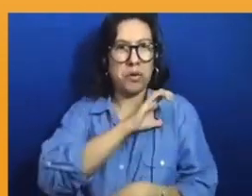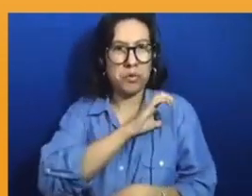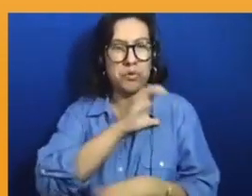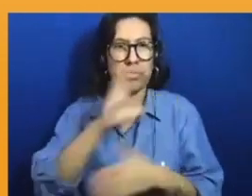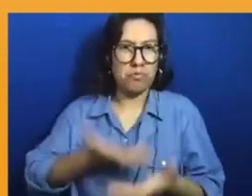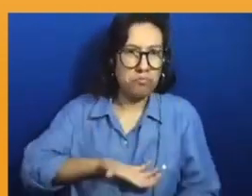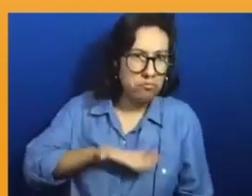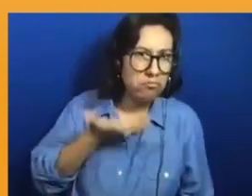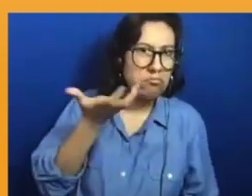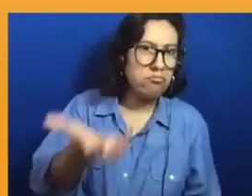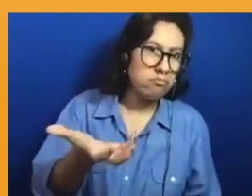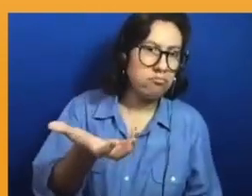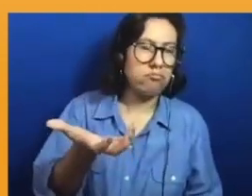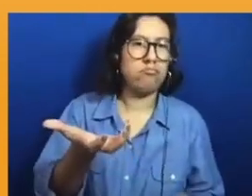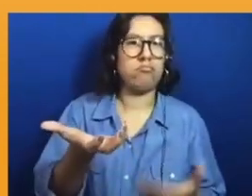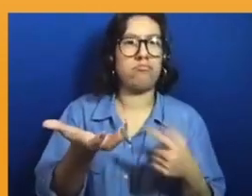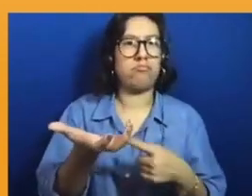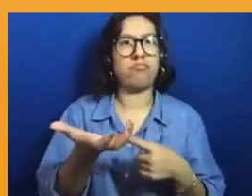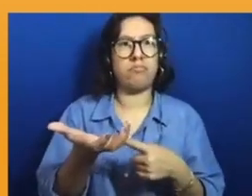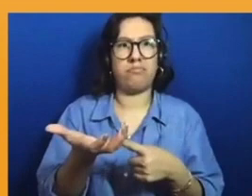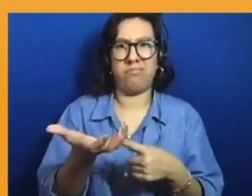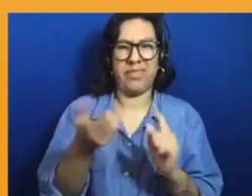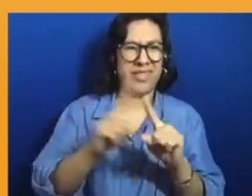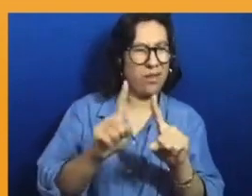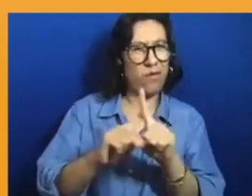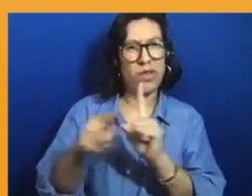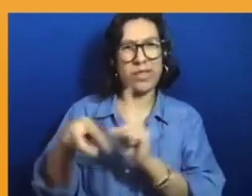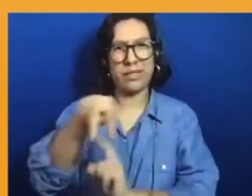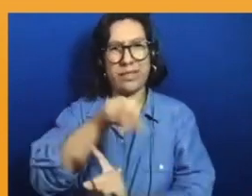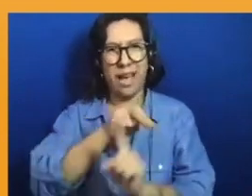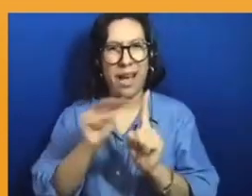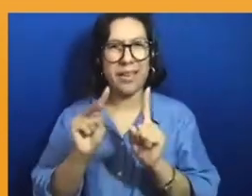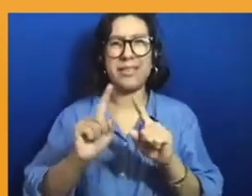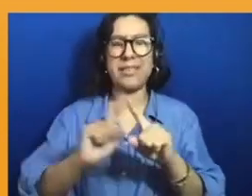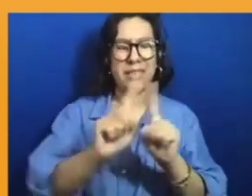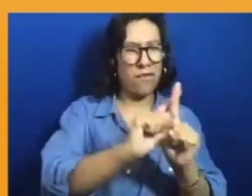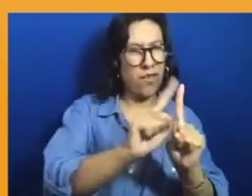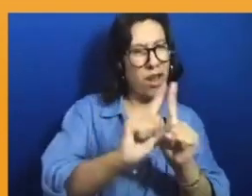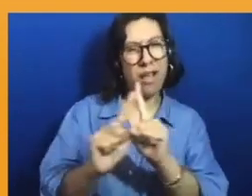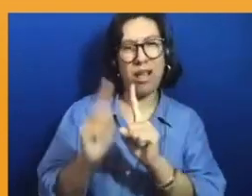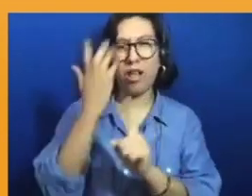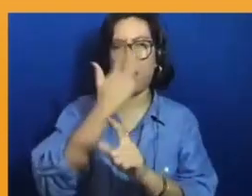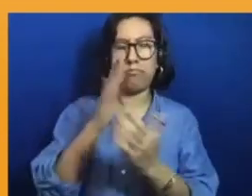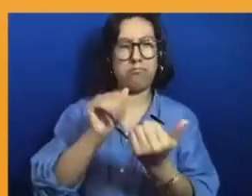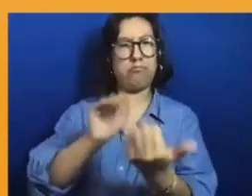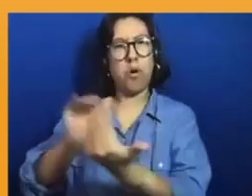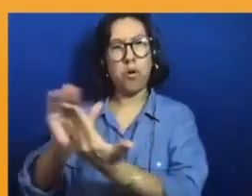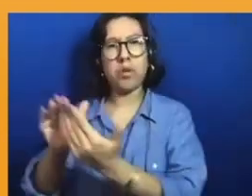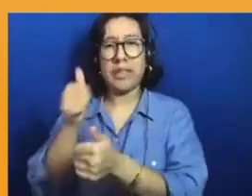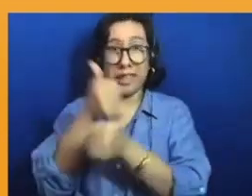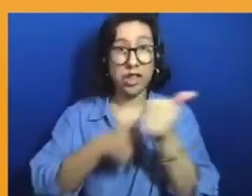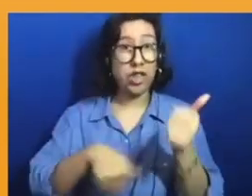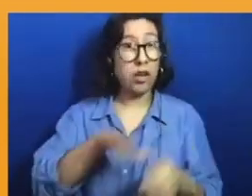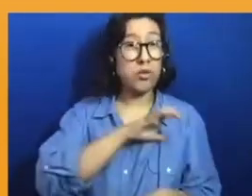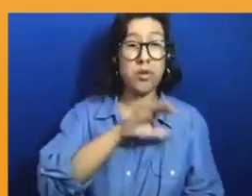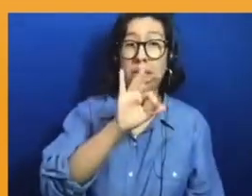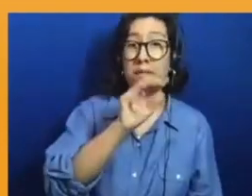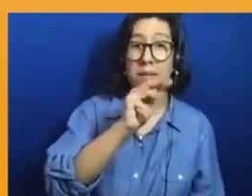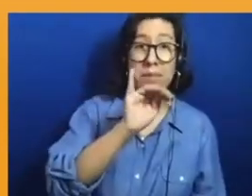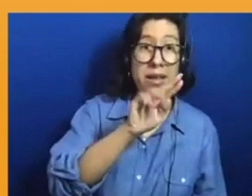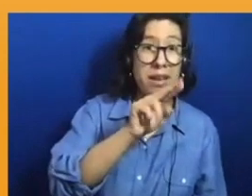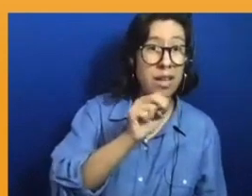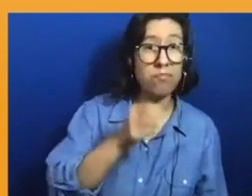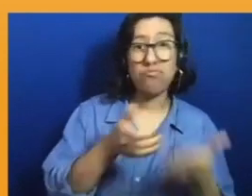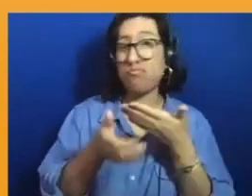to the sides, the multifaceted nature of each character, whether that be feminine or